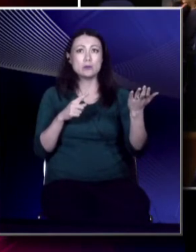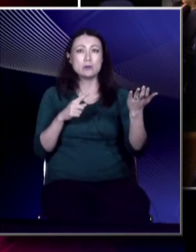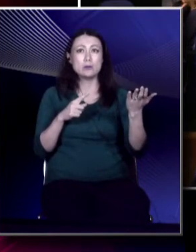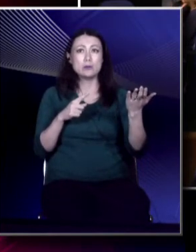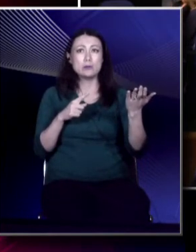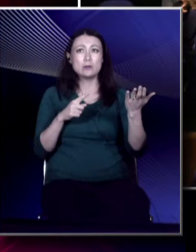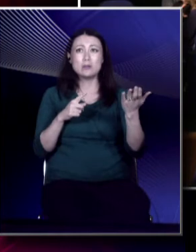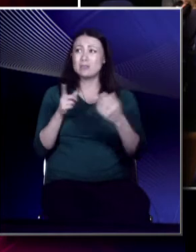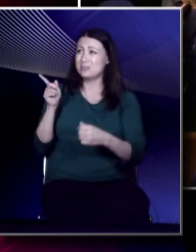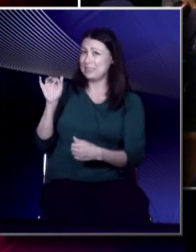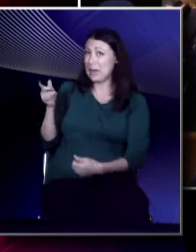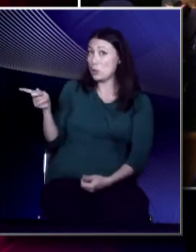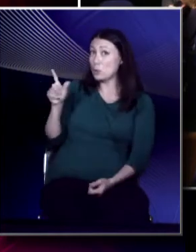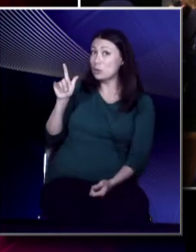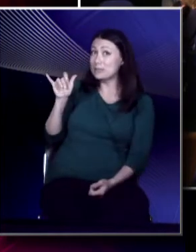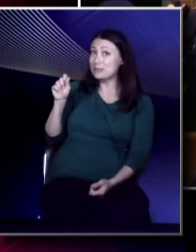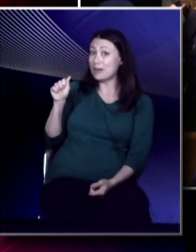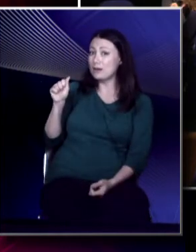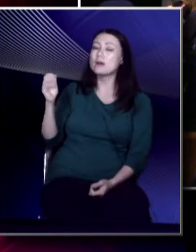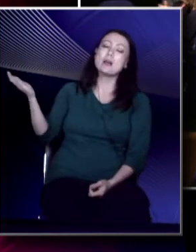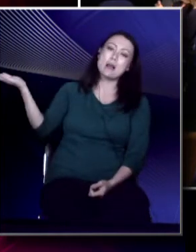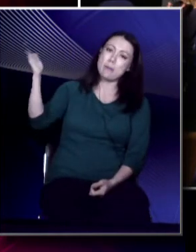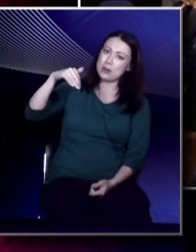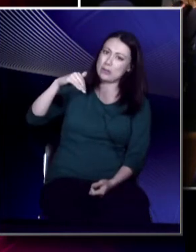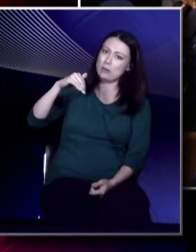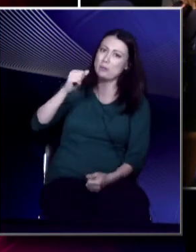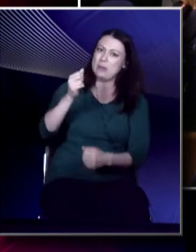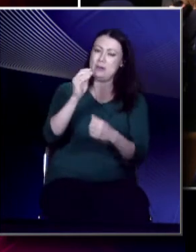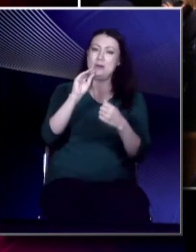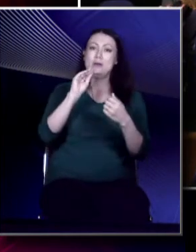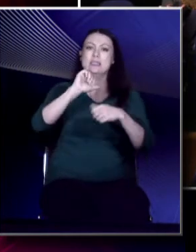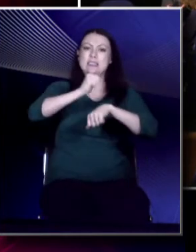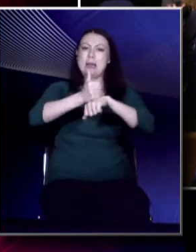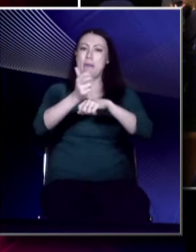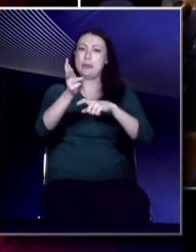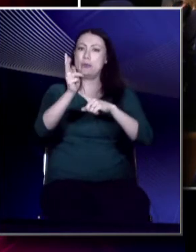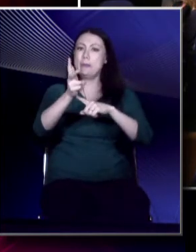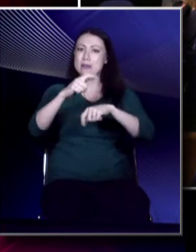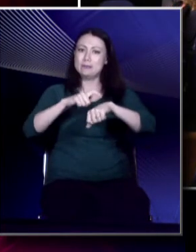I'm sorry. Is that you, Lisa? Come on down. I'm going to put you 3 minutes.